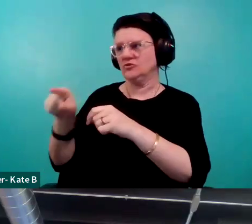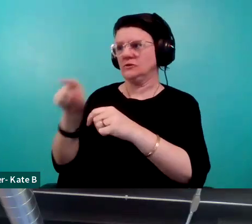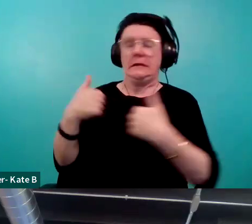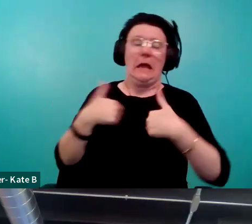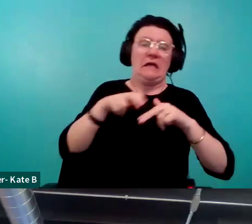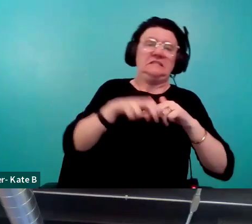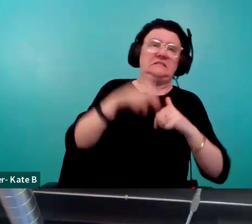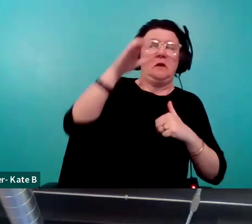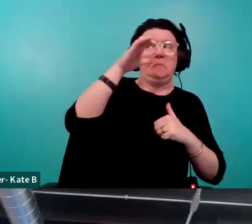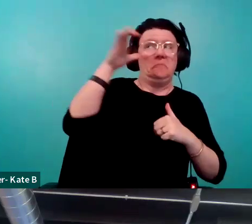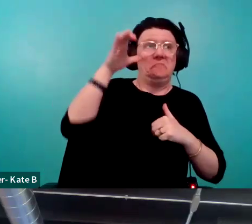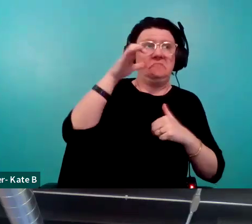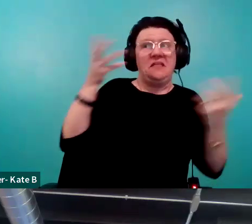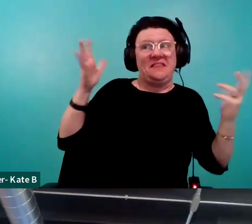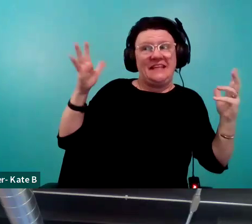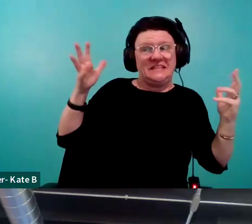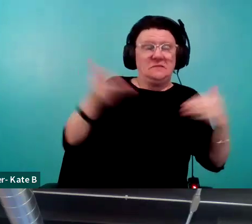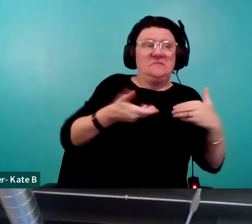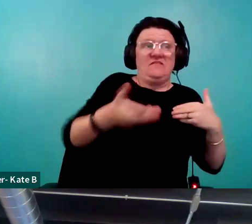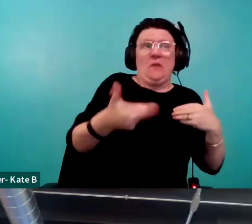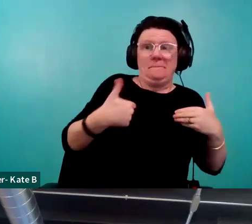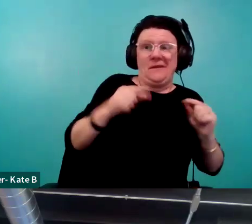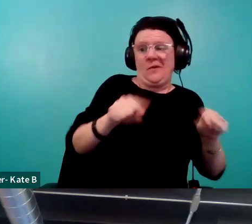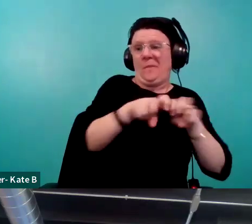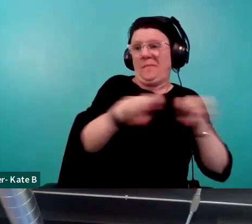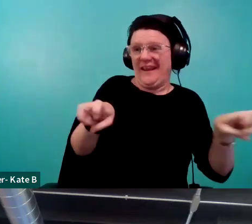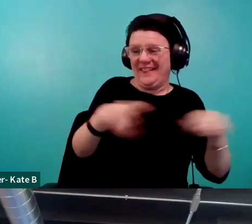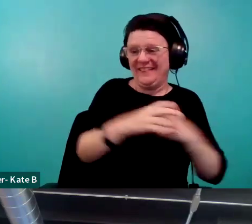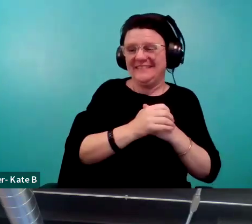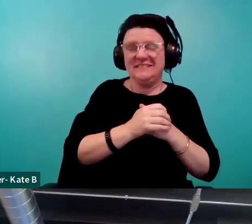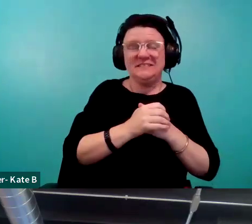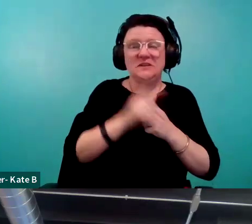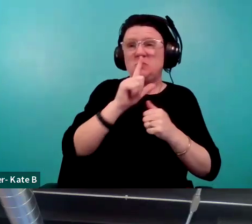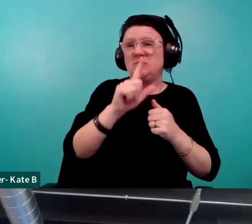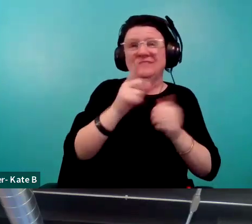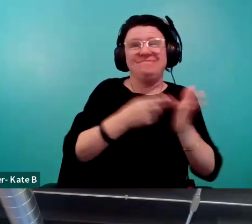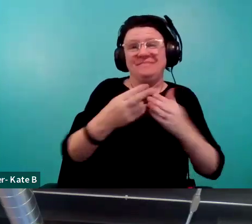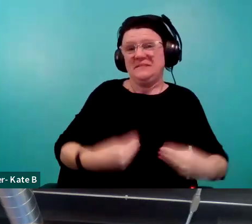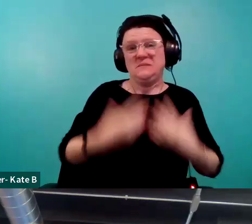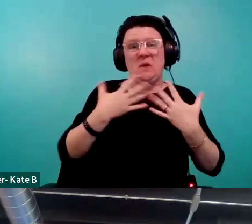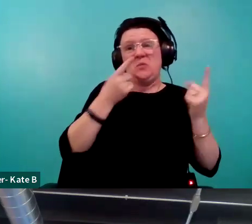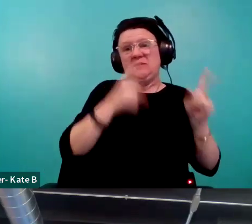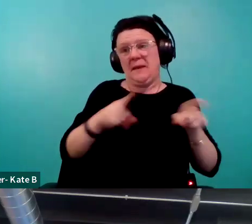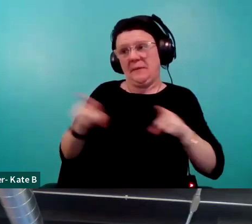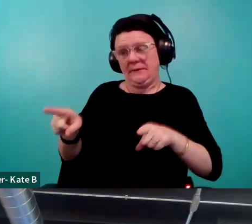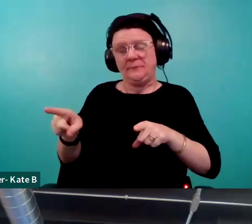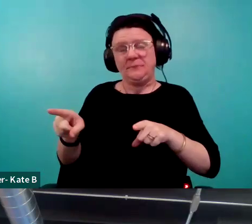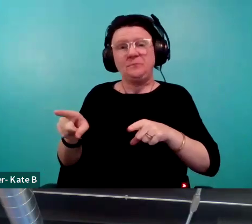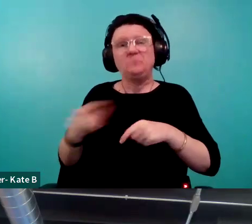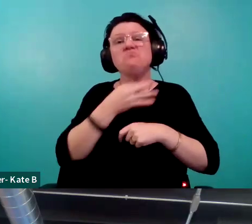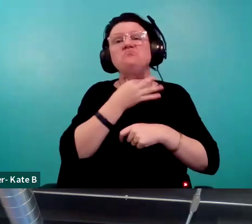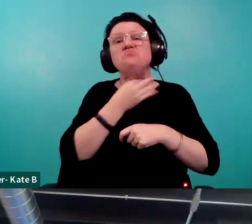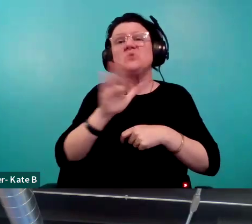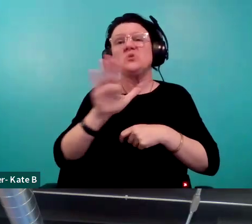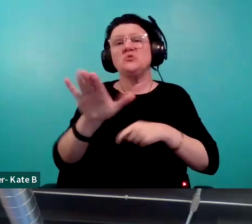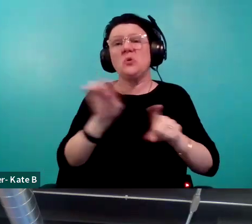a little small invitation to it at the panel and was just really inspired by what's happening. And so I'd love for you to share more